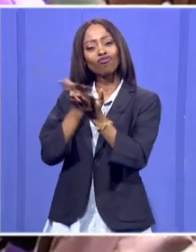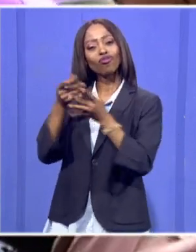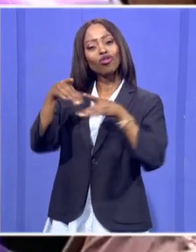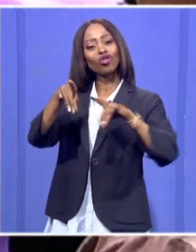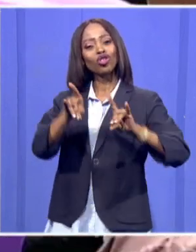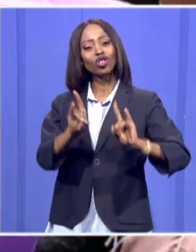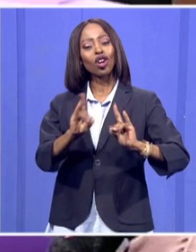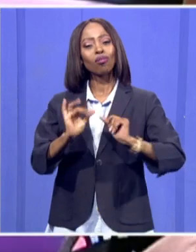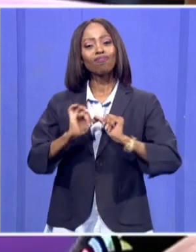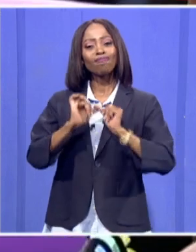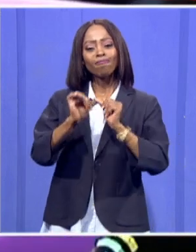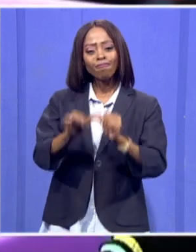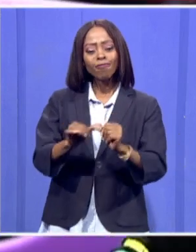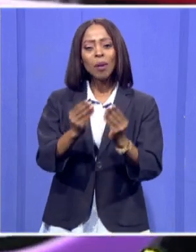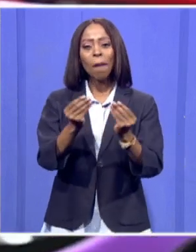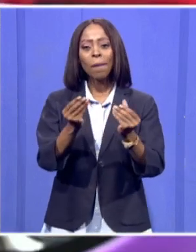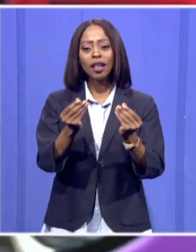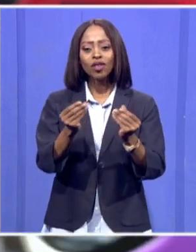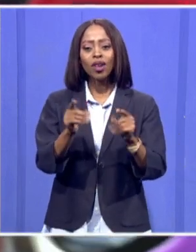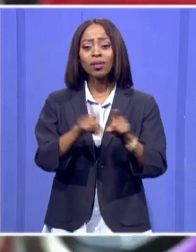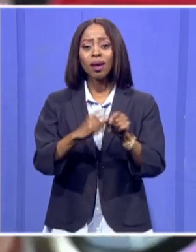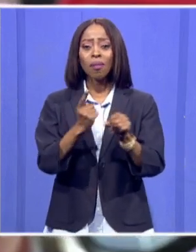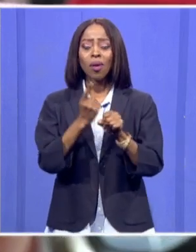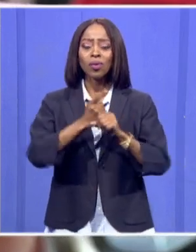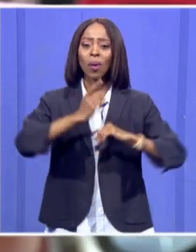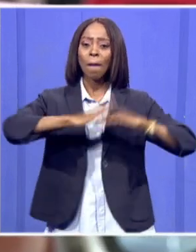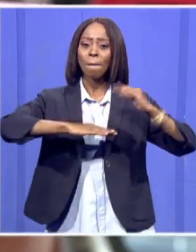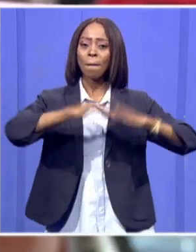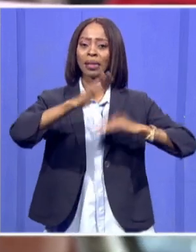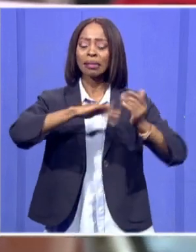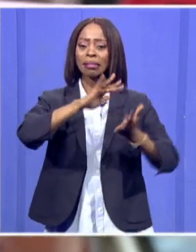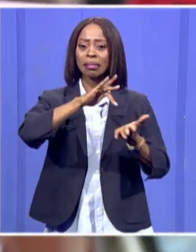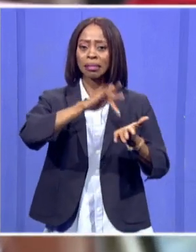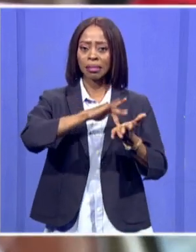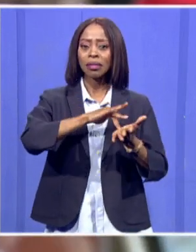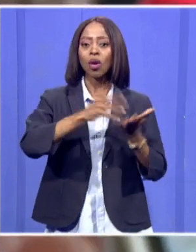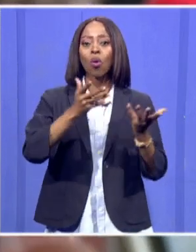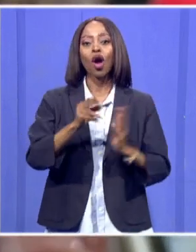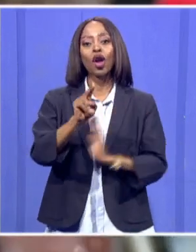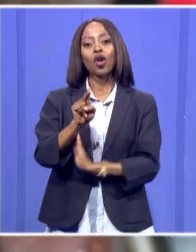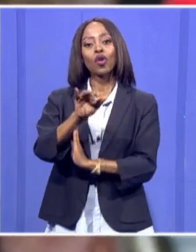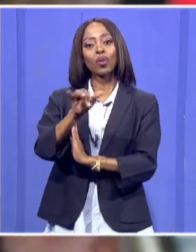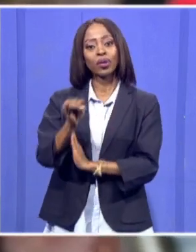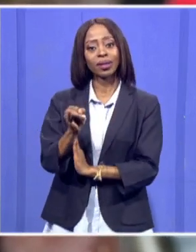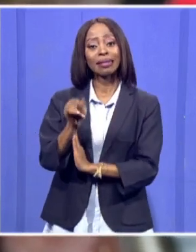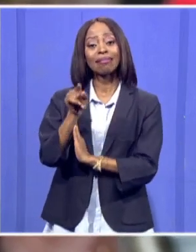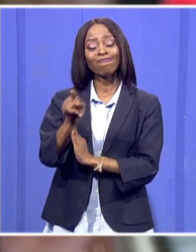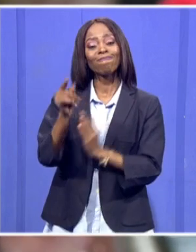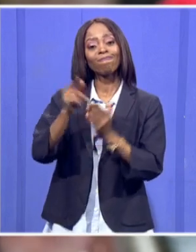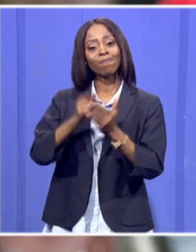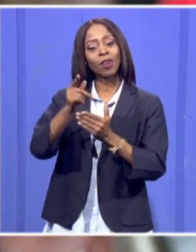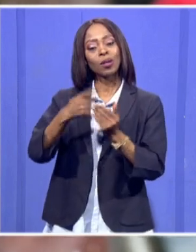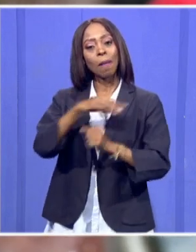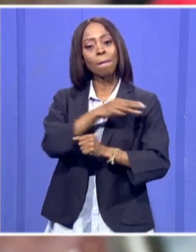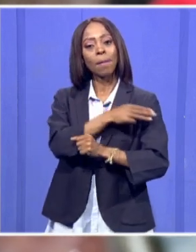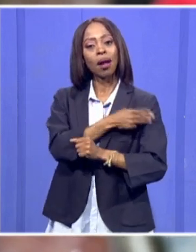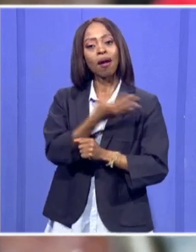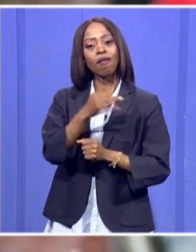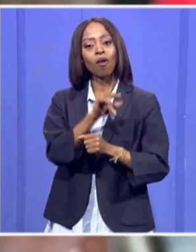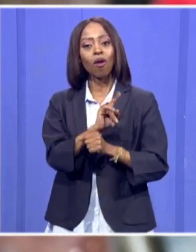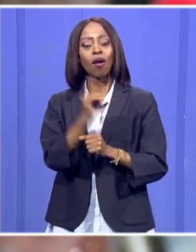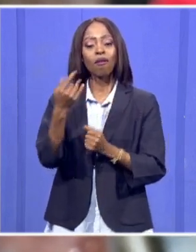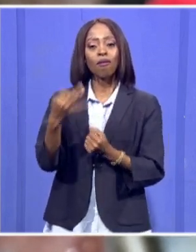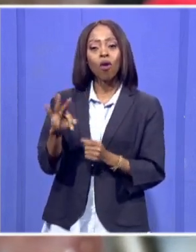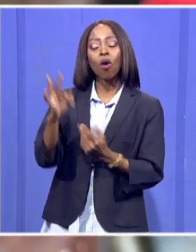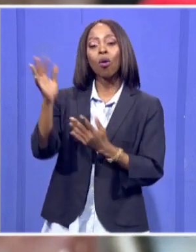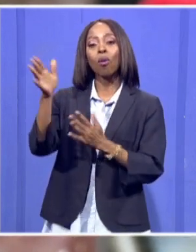the Sustainable Materials and Construction Center at the UJ. That's really the project manager of what we're